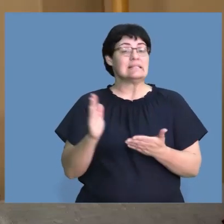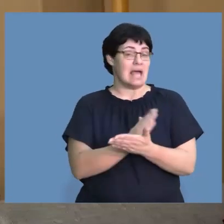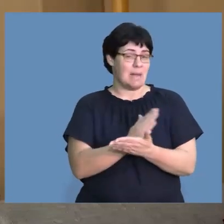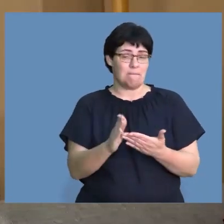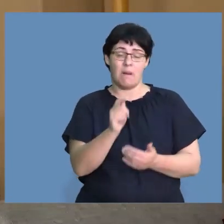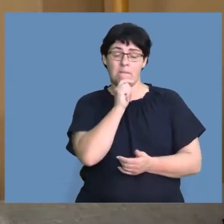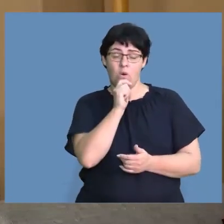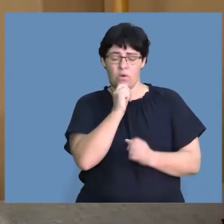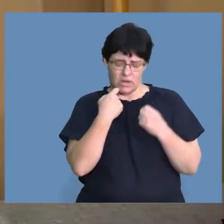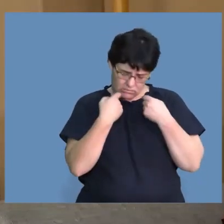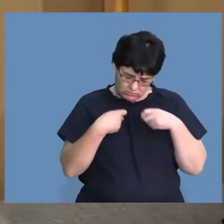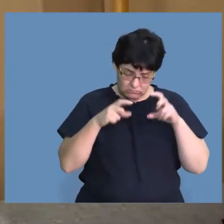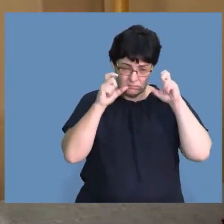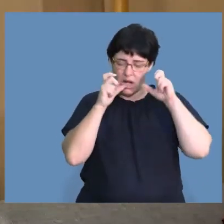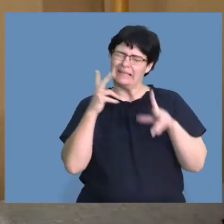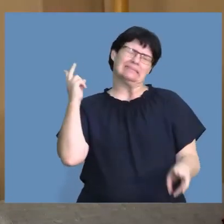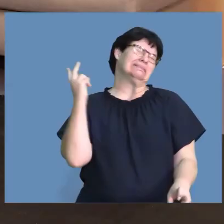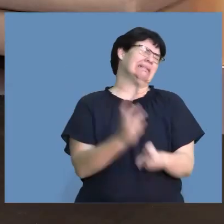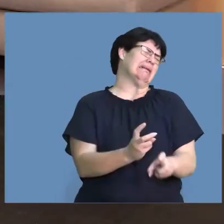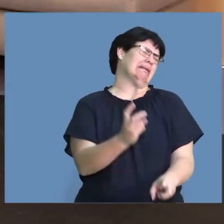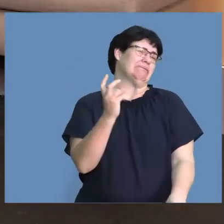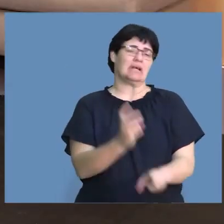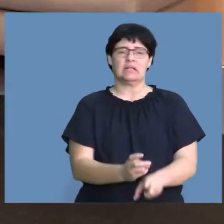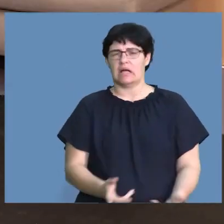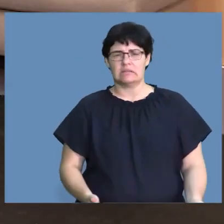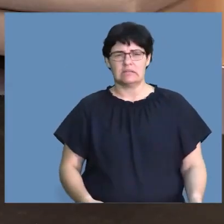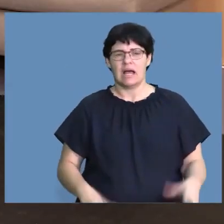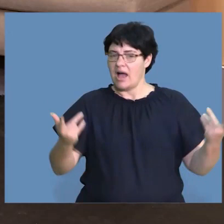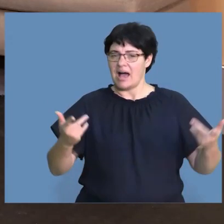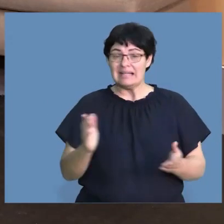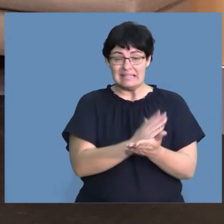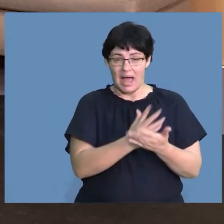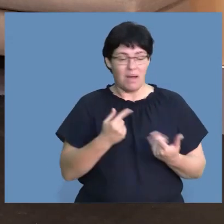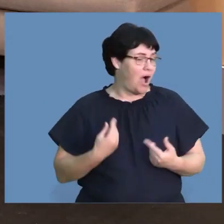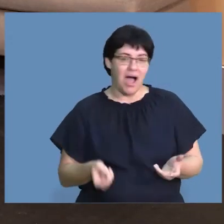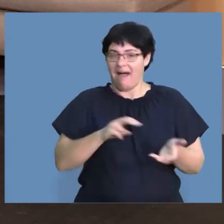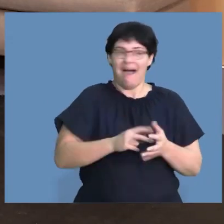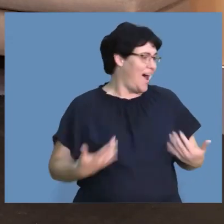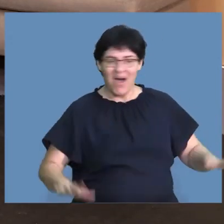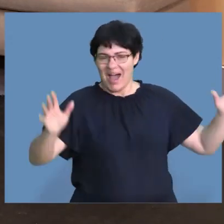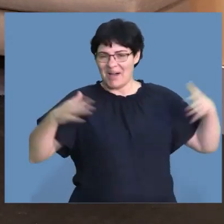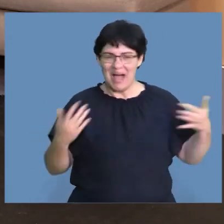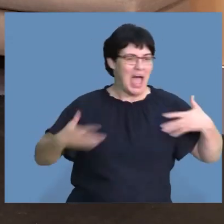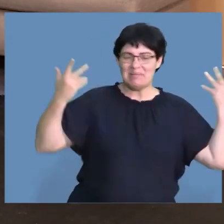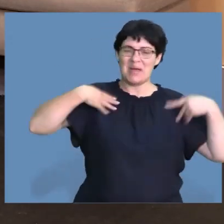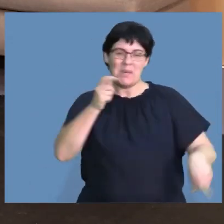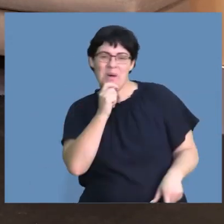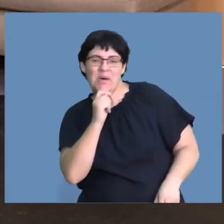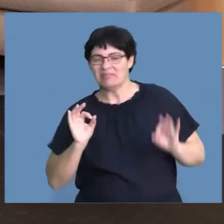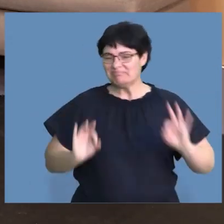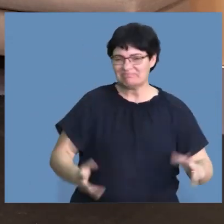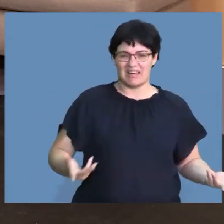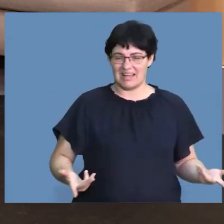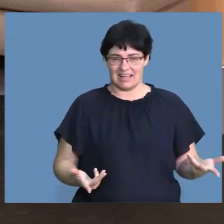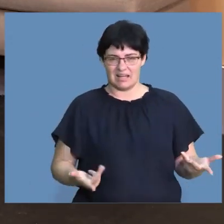you are not morning people. Have you ever had those morning people who get up in the morning, it's like, hello, I'm so happy to be up and the world is